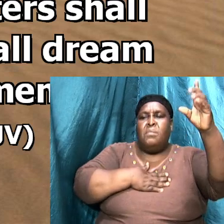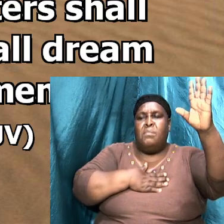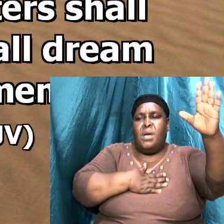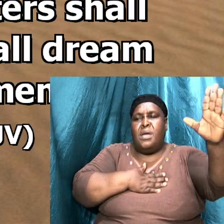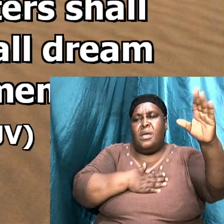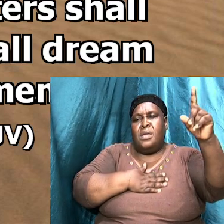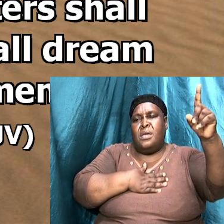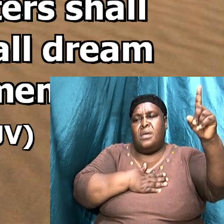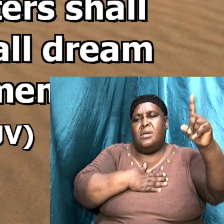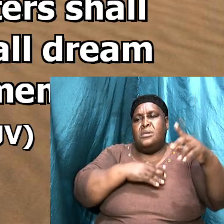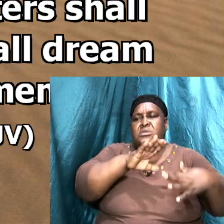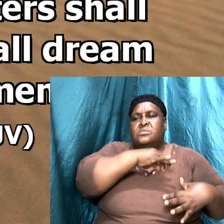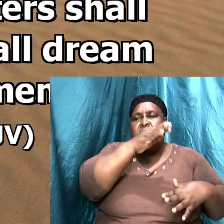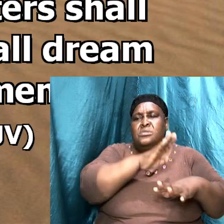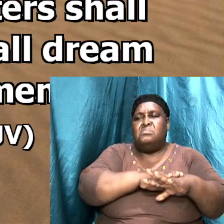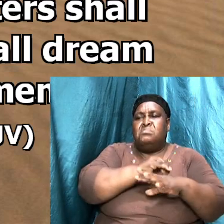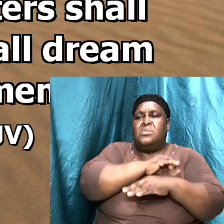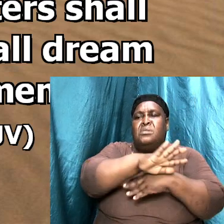all flesh